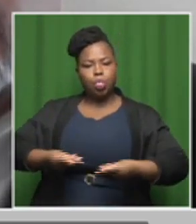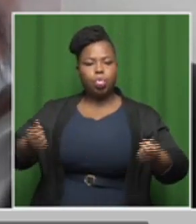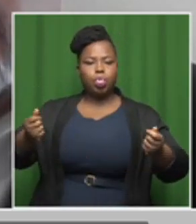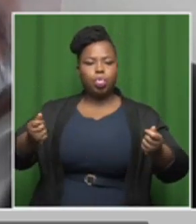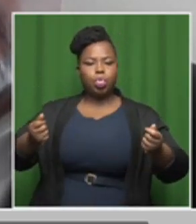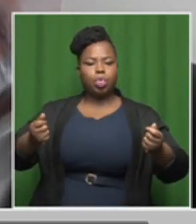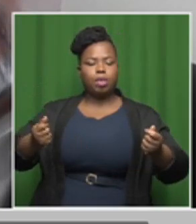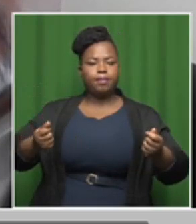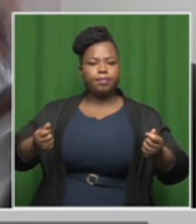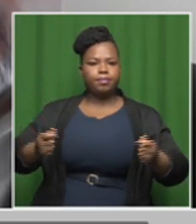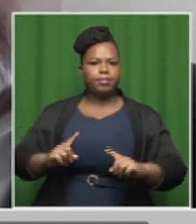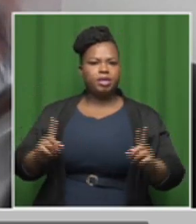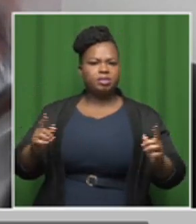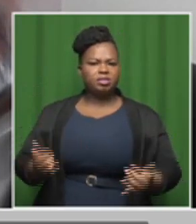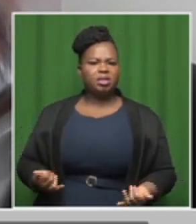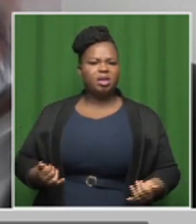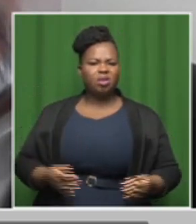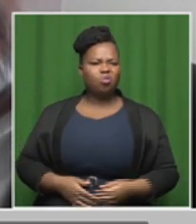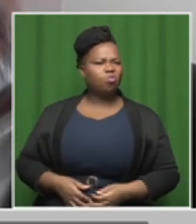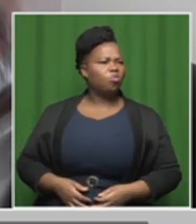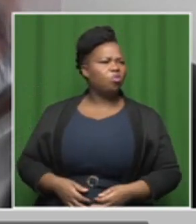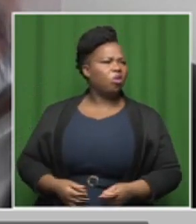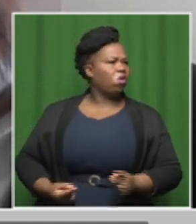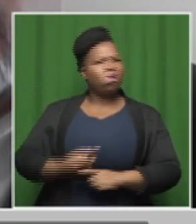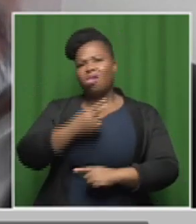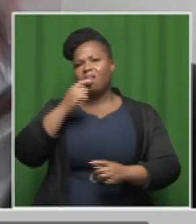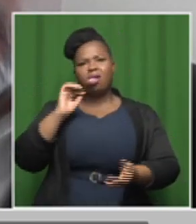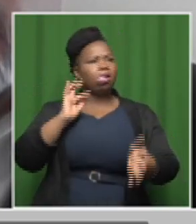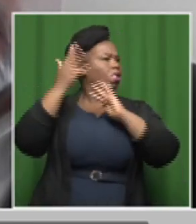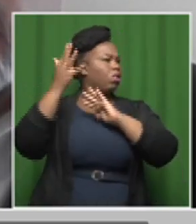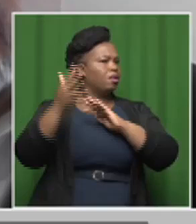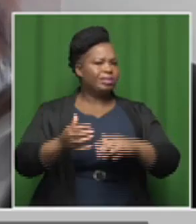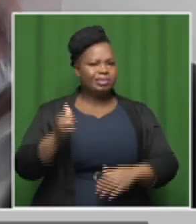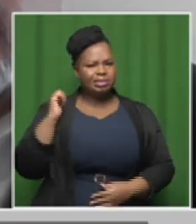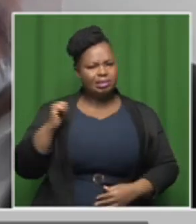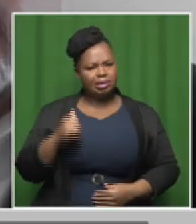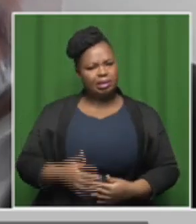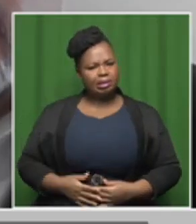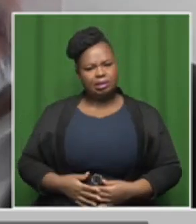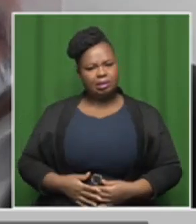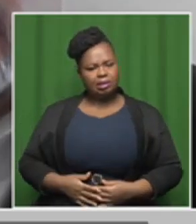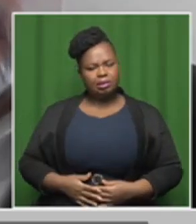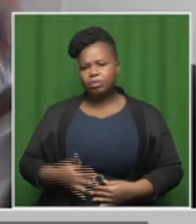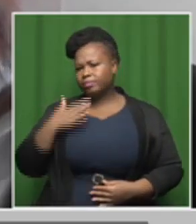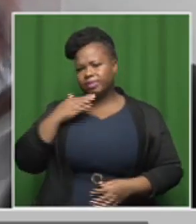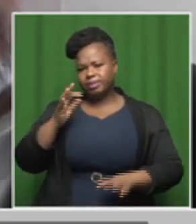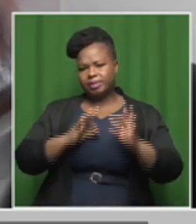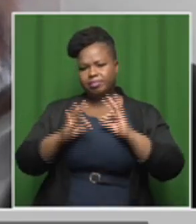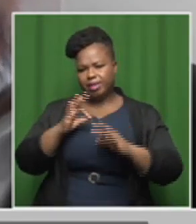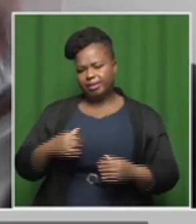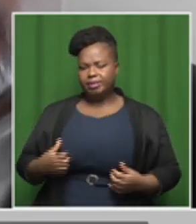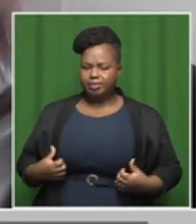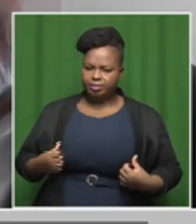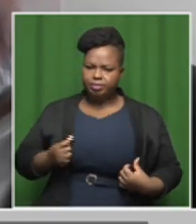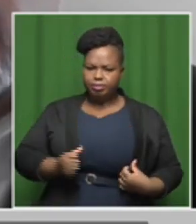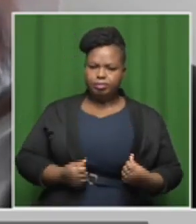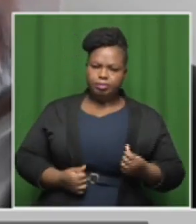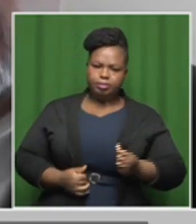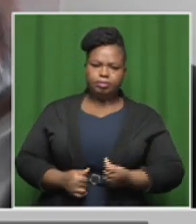to be thrown into a complete disarray yesterday. Perhaps talk to us about this and our stance on all of